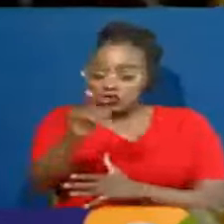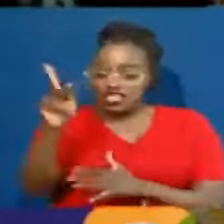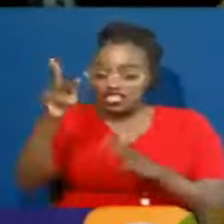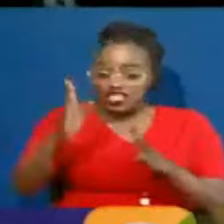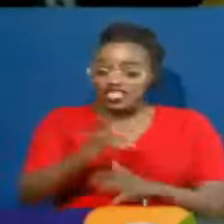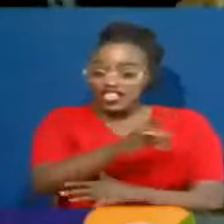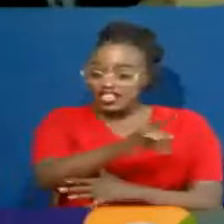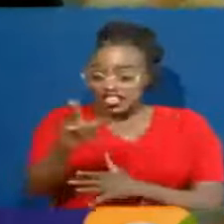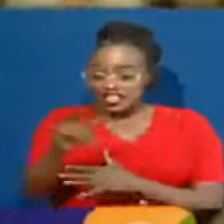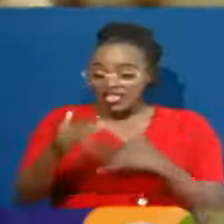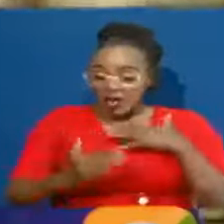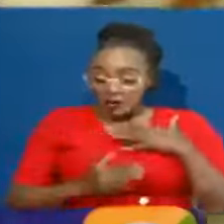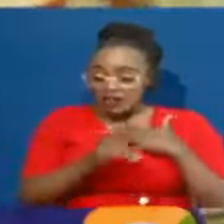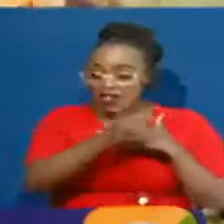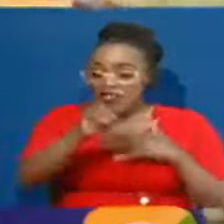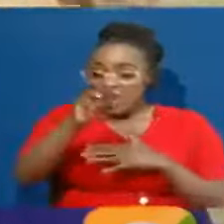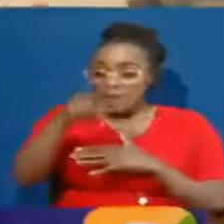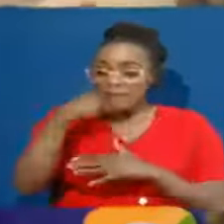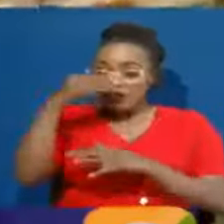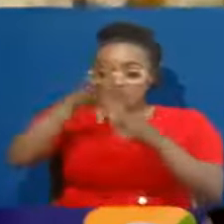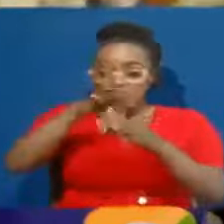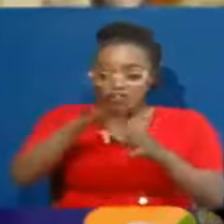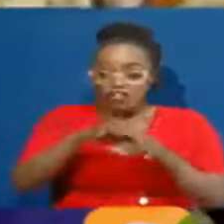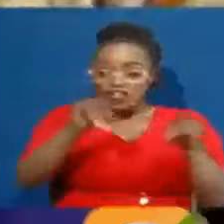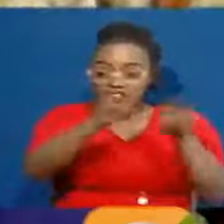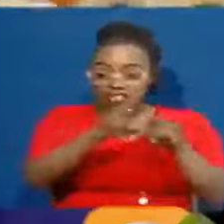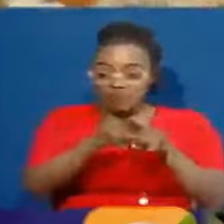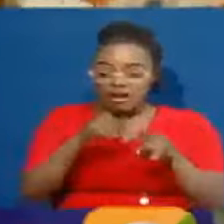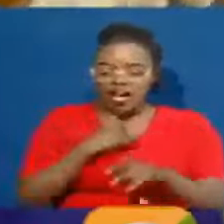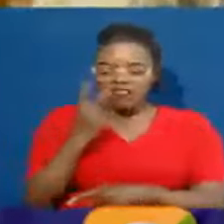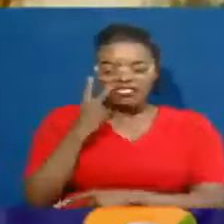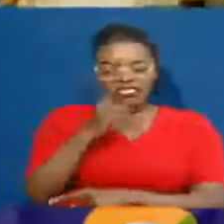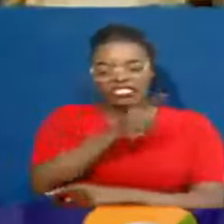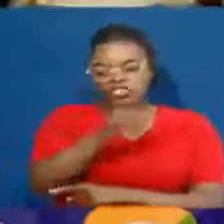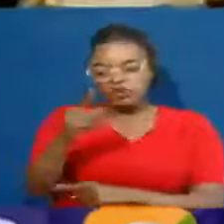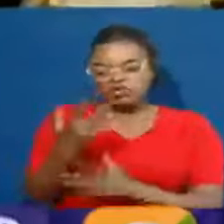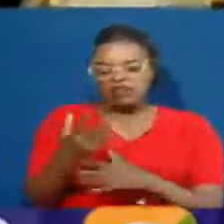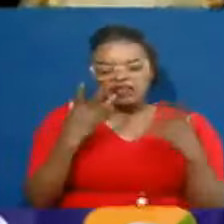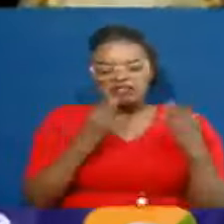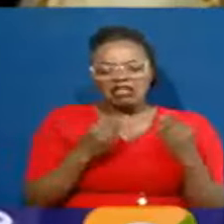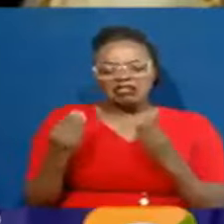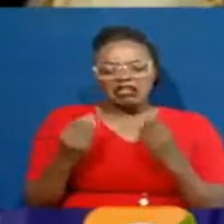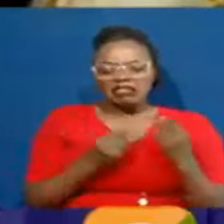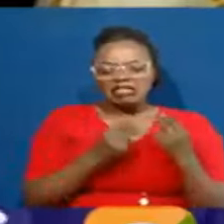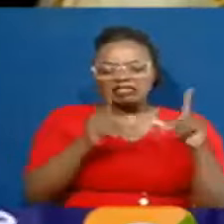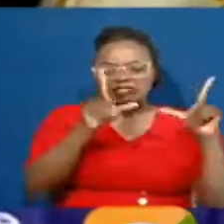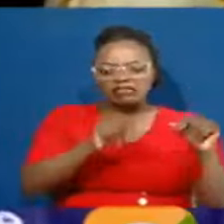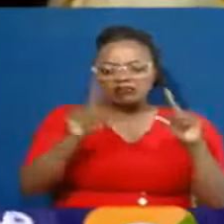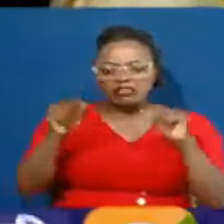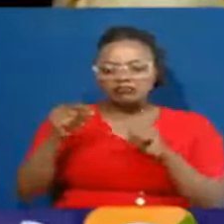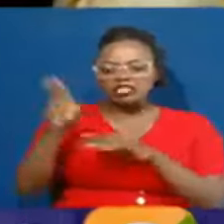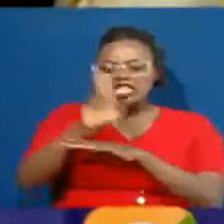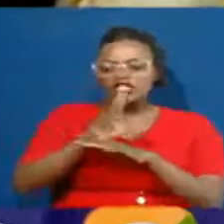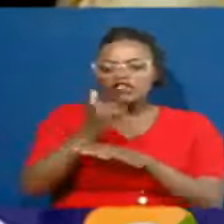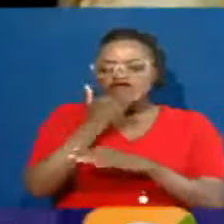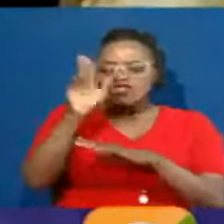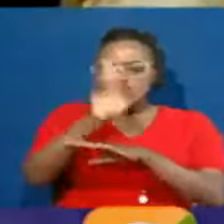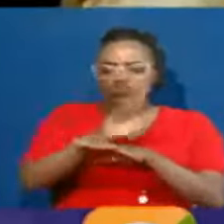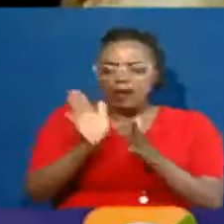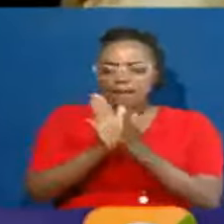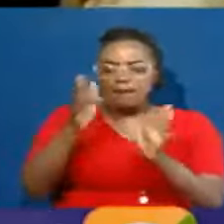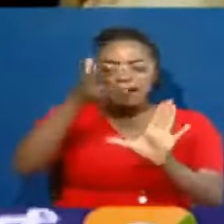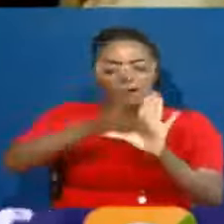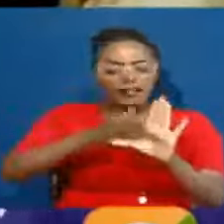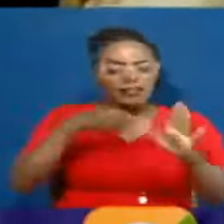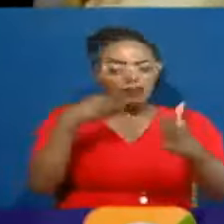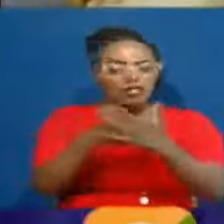hawa waheshimiwa, hawa mulichagua, ni kama wamewabeba kwa urahisi sana. Yani wanawatumia kutumia pesa ya public